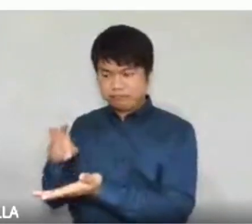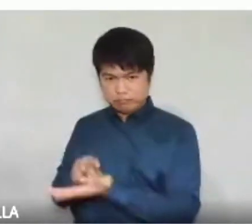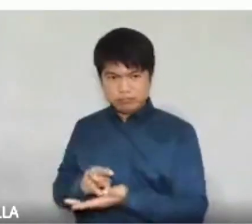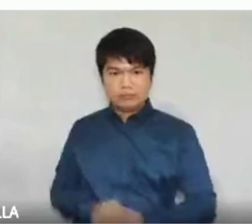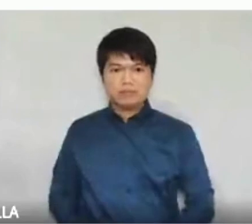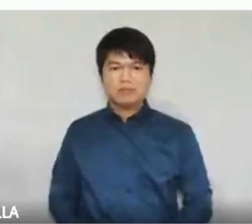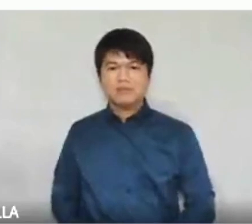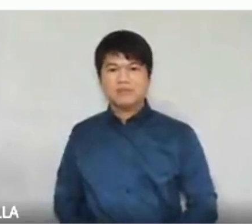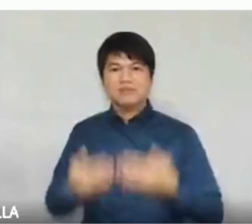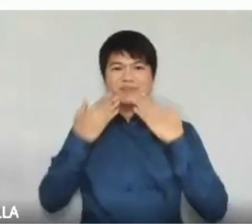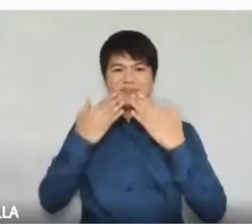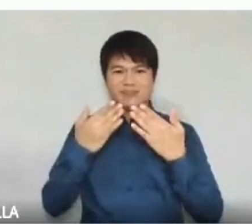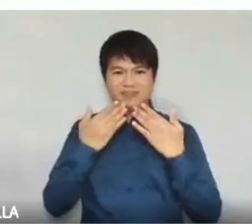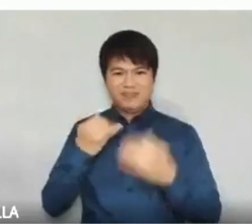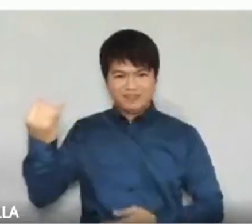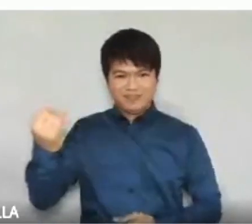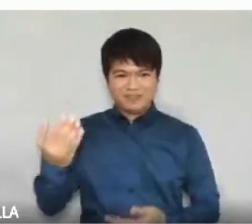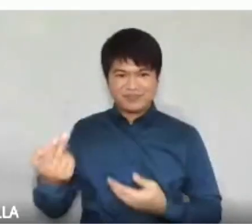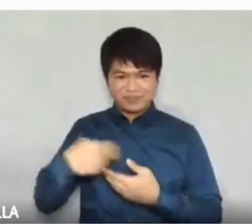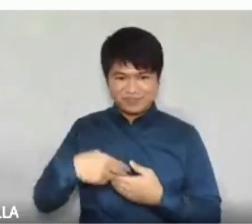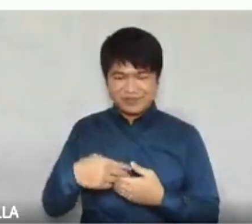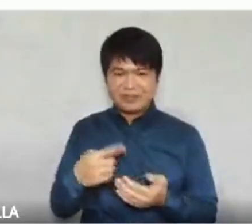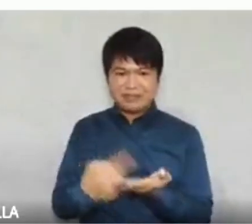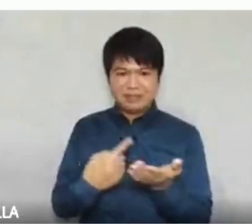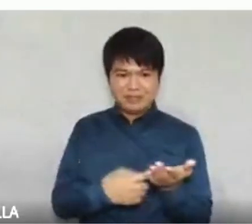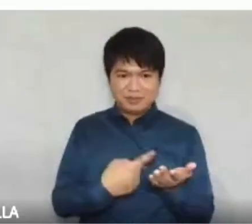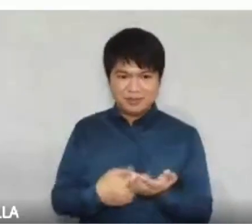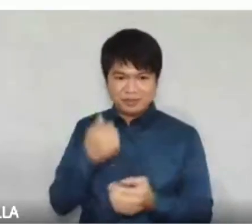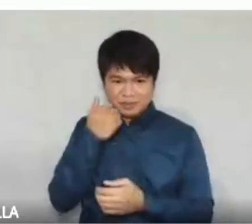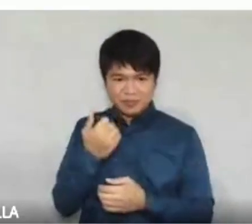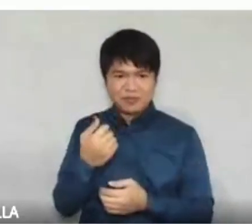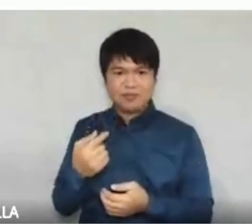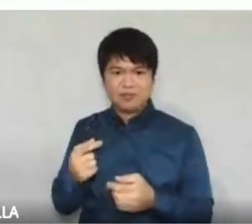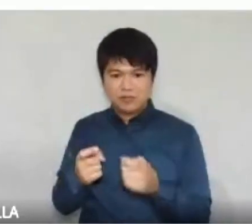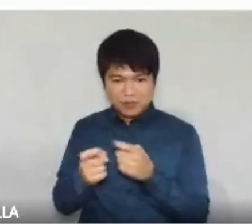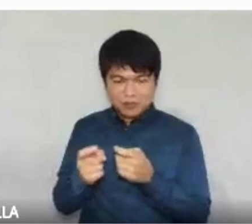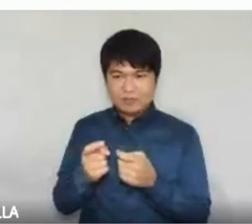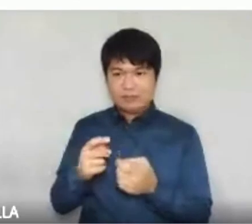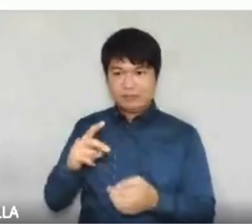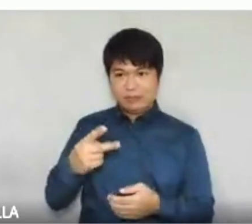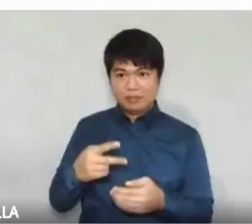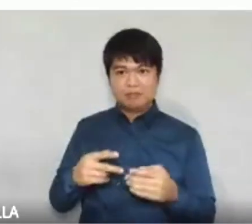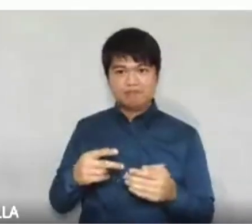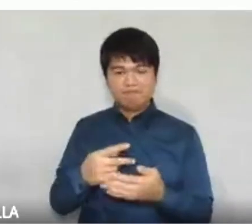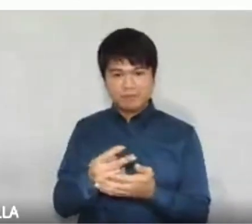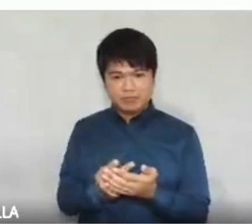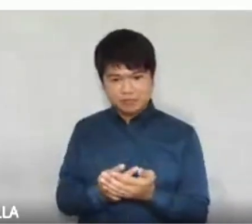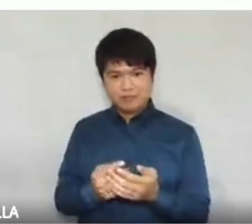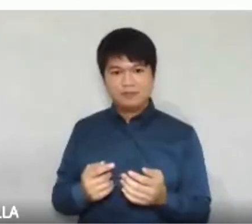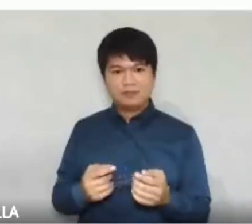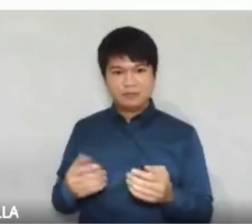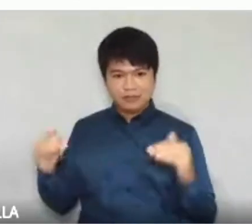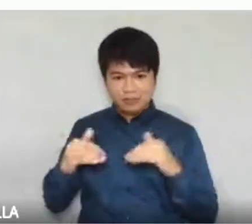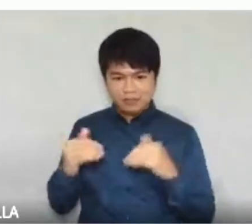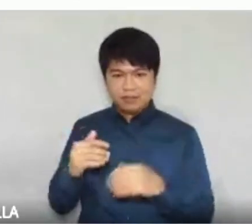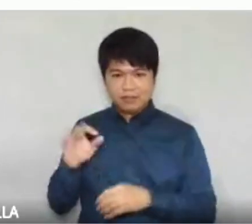for joining us. We will discuss more on governance in the second part of this session, which will be uploaded on Friday,